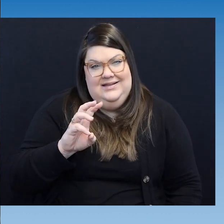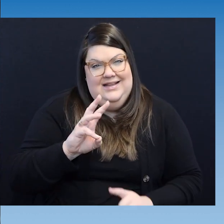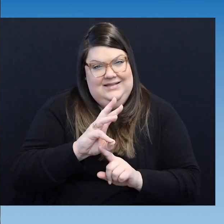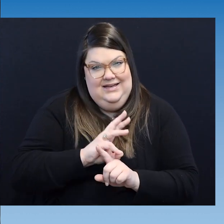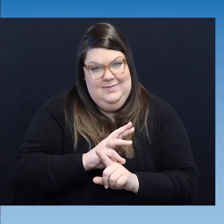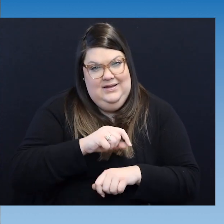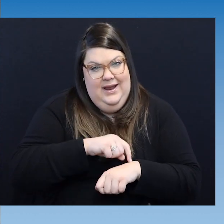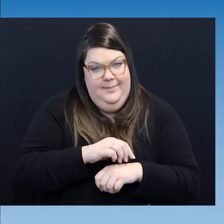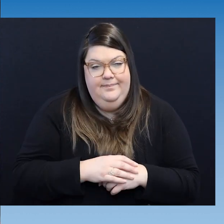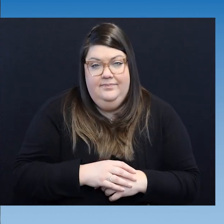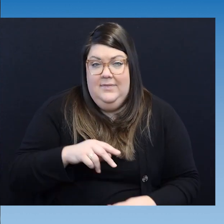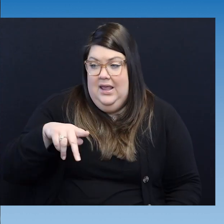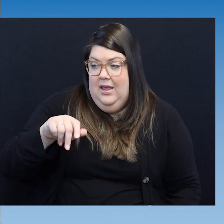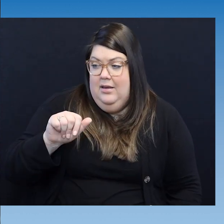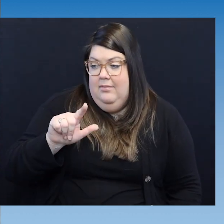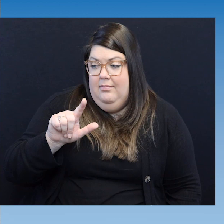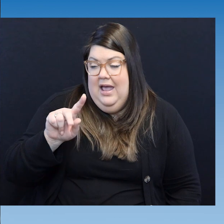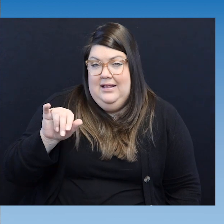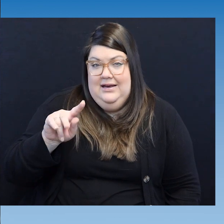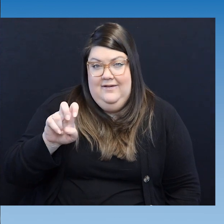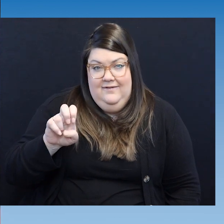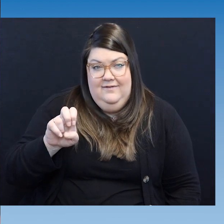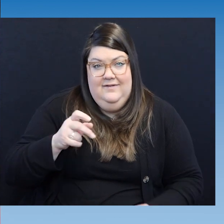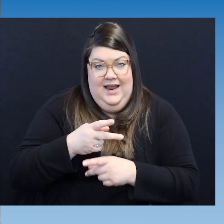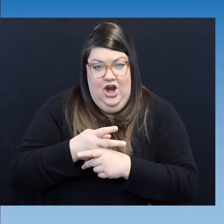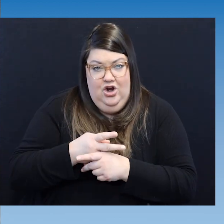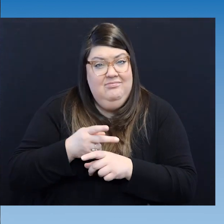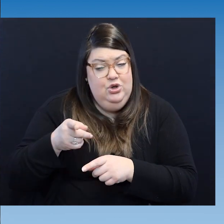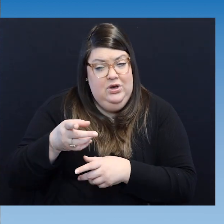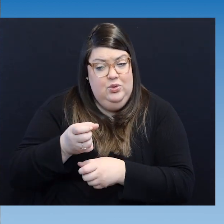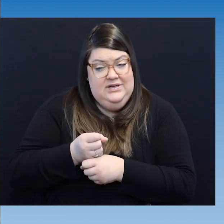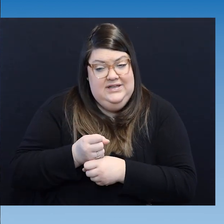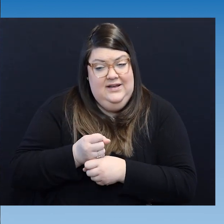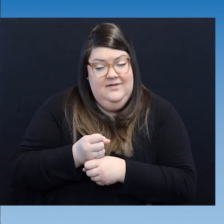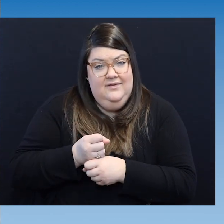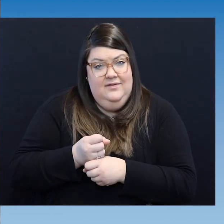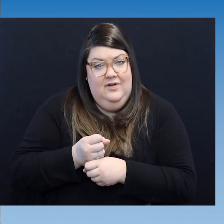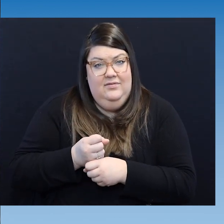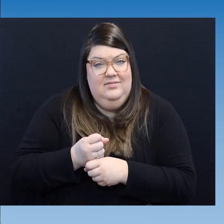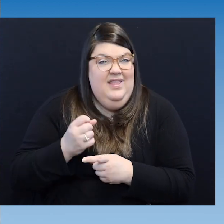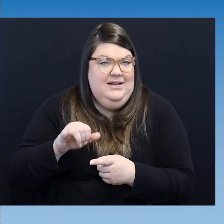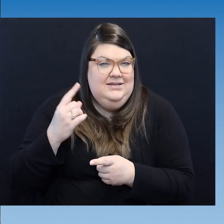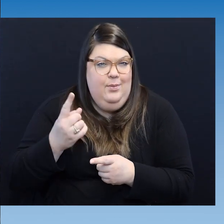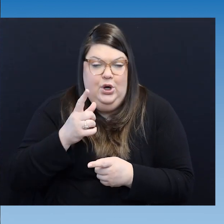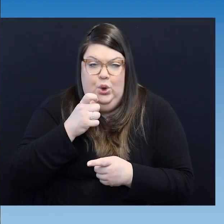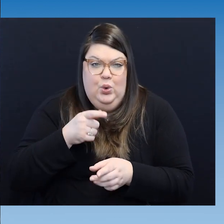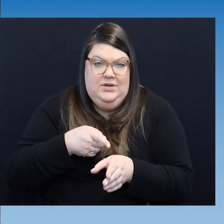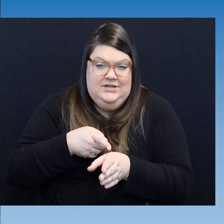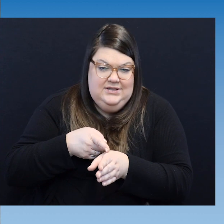For palliative care, you can receive palliative care, which is somebody who is